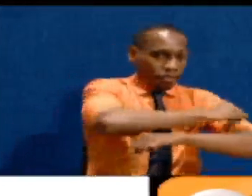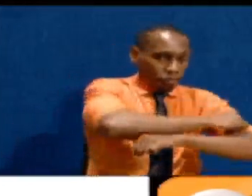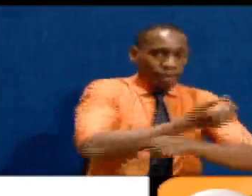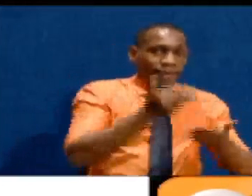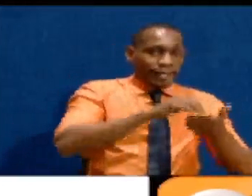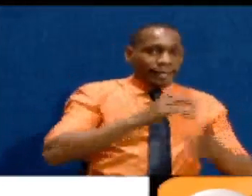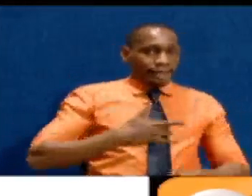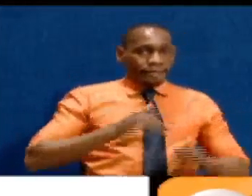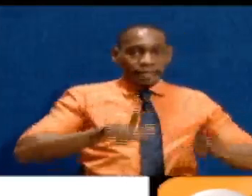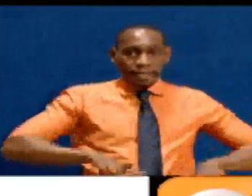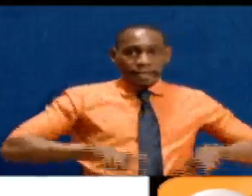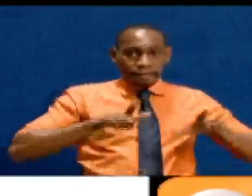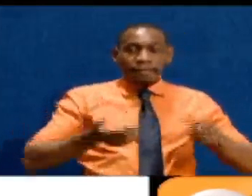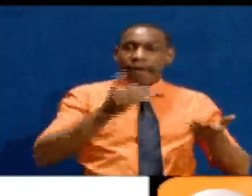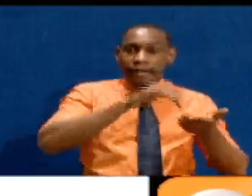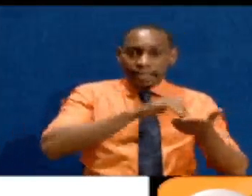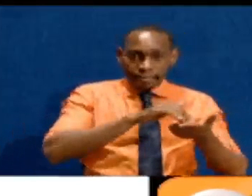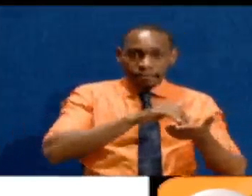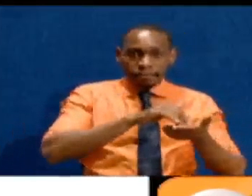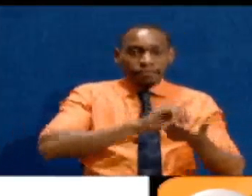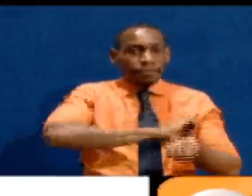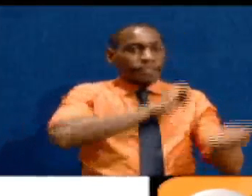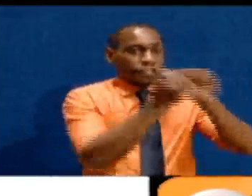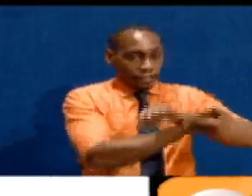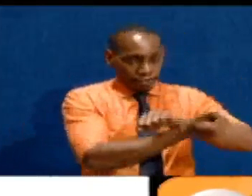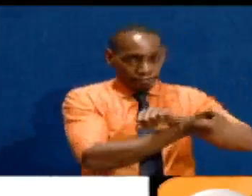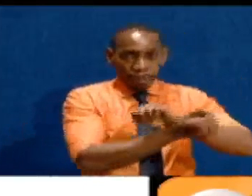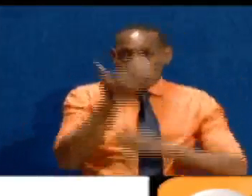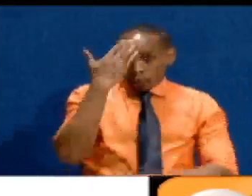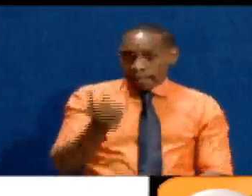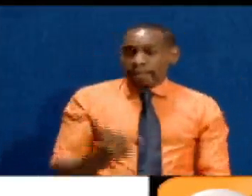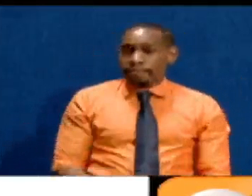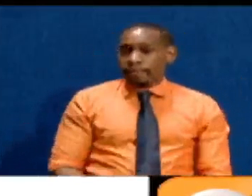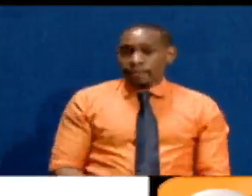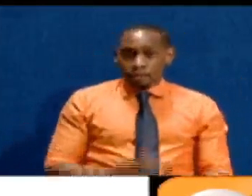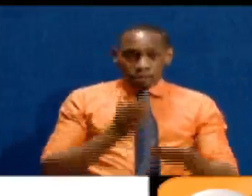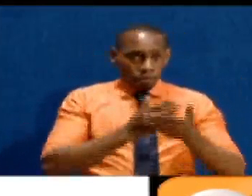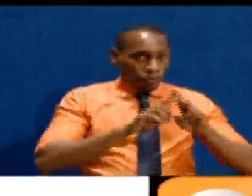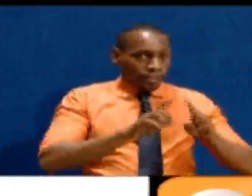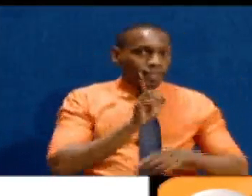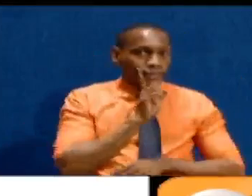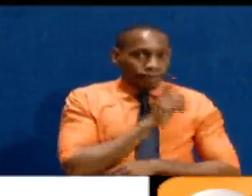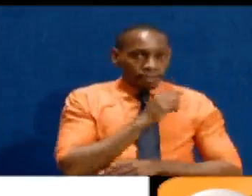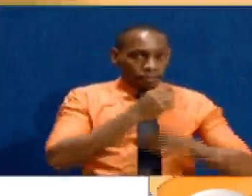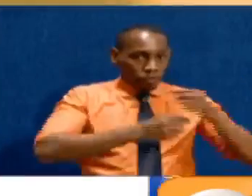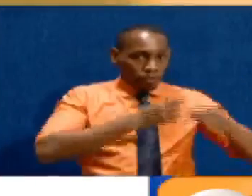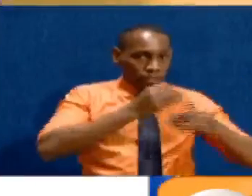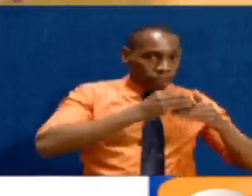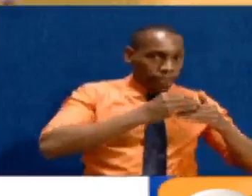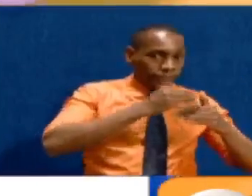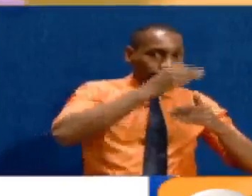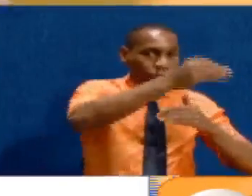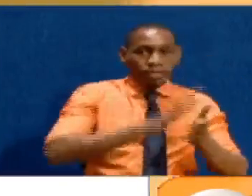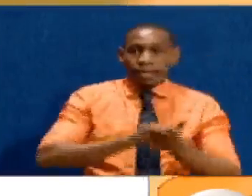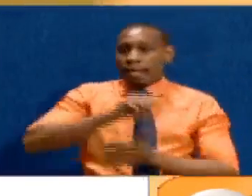like my life again has been flipped upside down because I had just started moving forward.